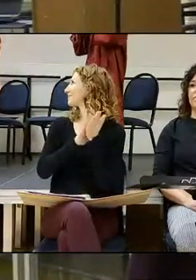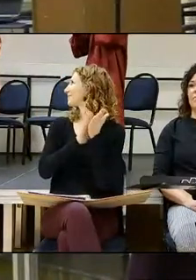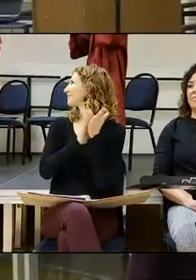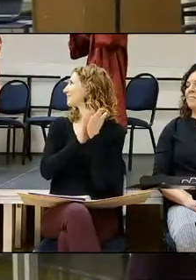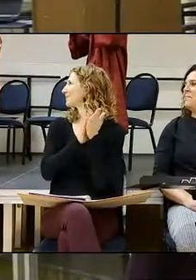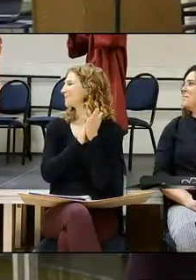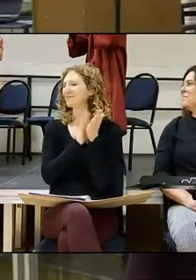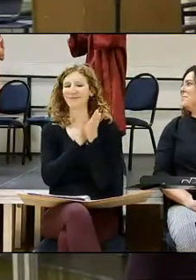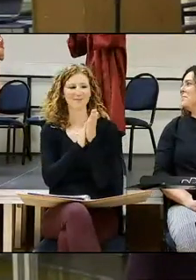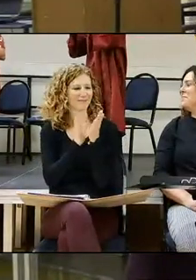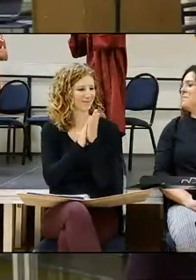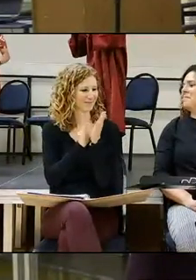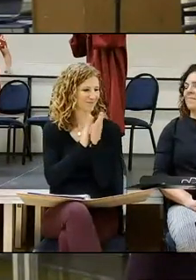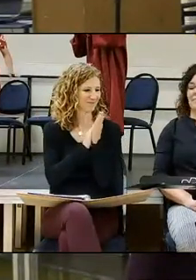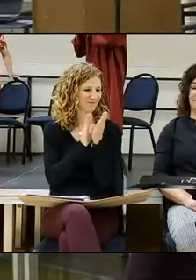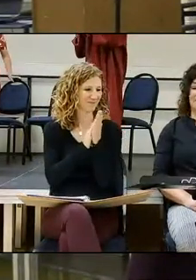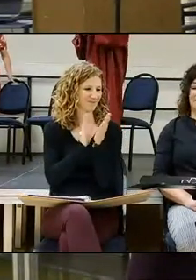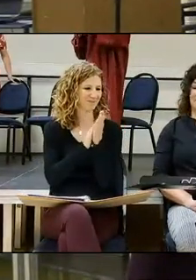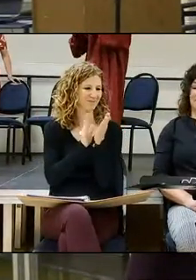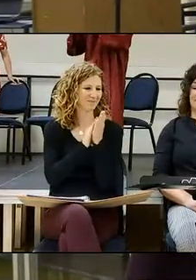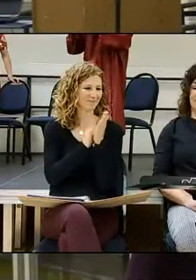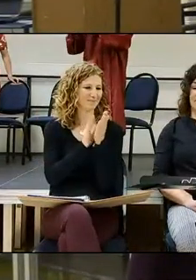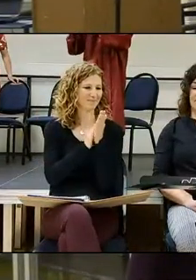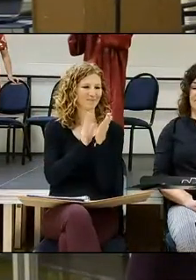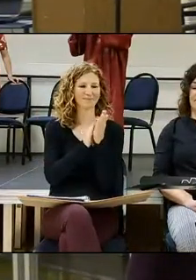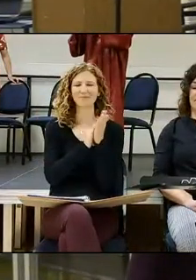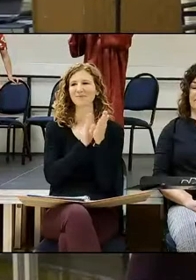She applauds herself and she takes the